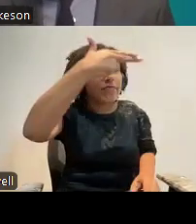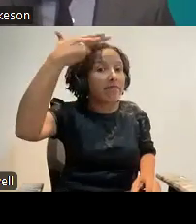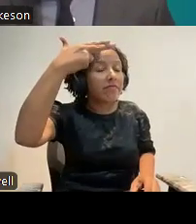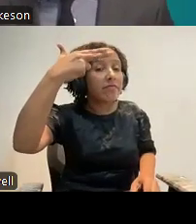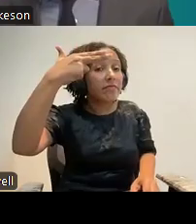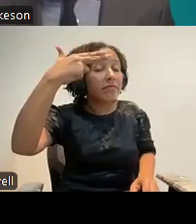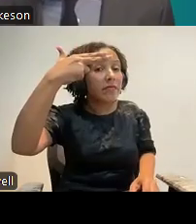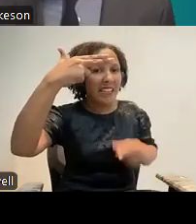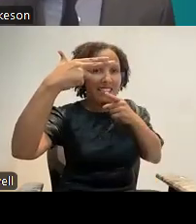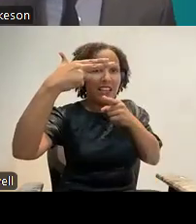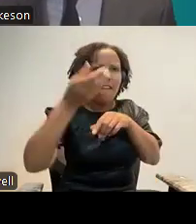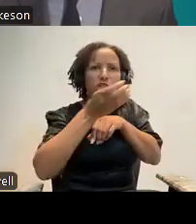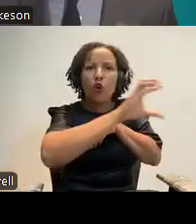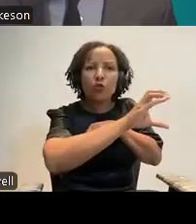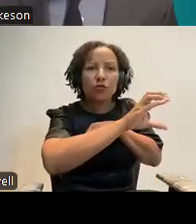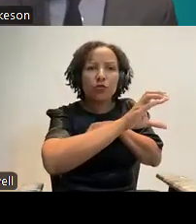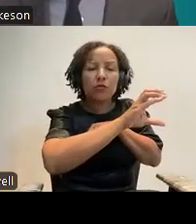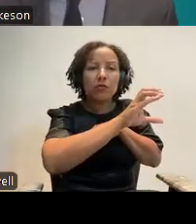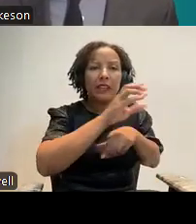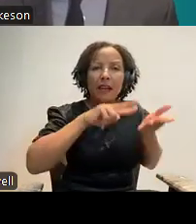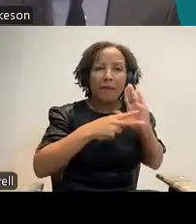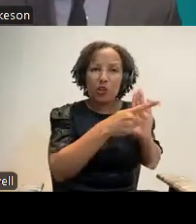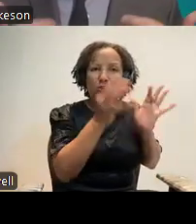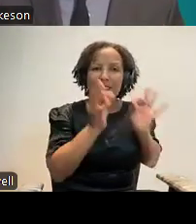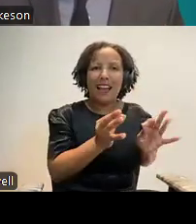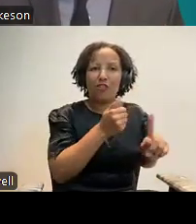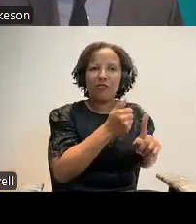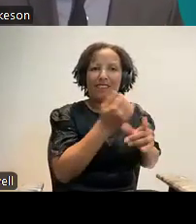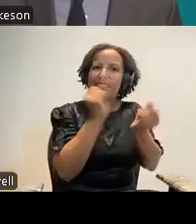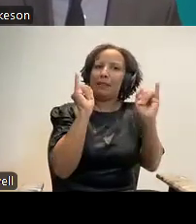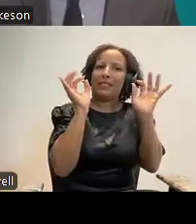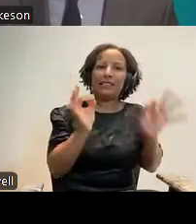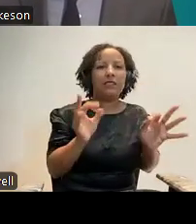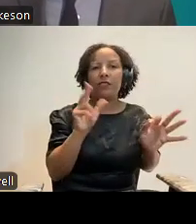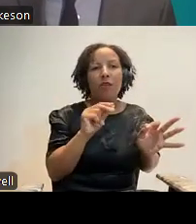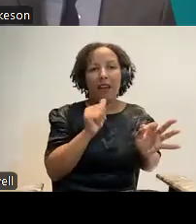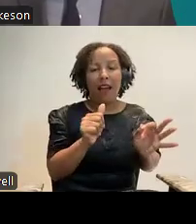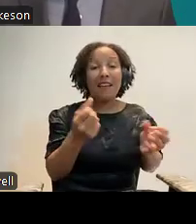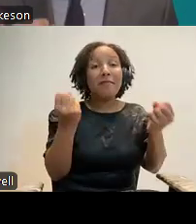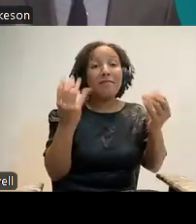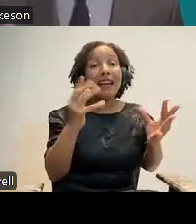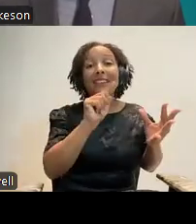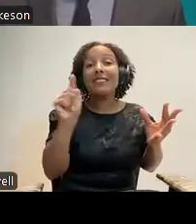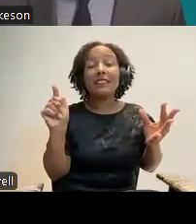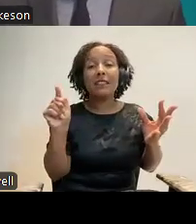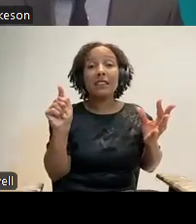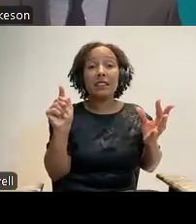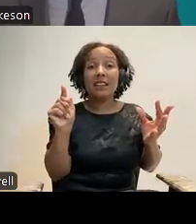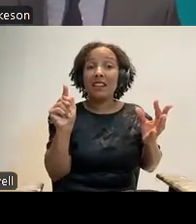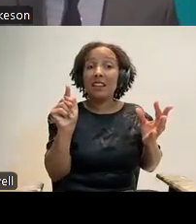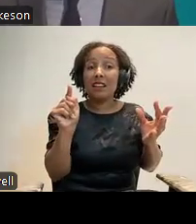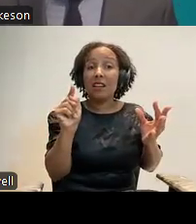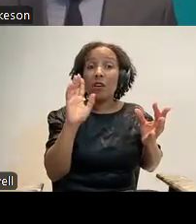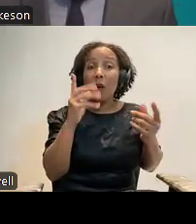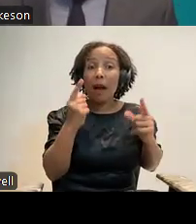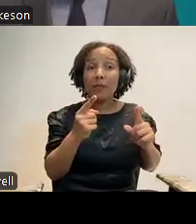true choice. And for many individuals, that's been the experience. The force is either, and in some cases, actually a gun to the